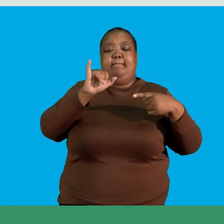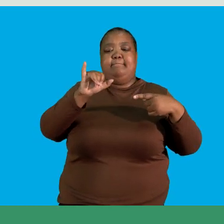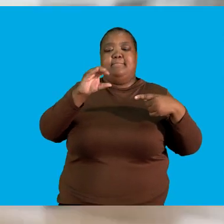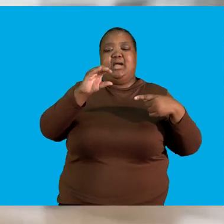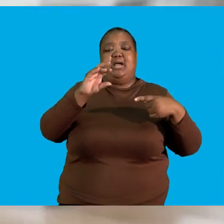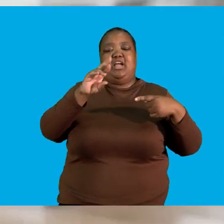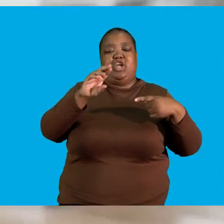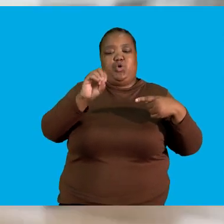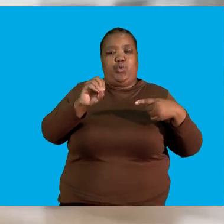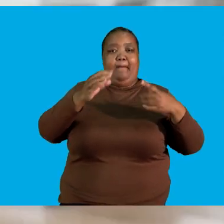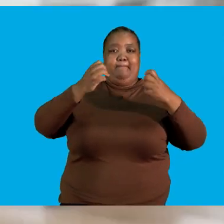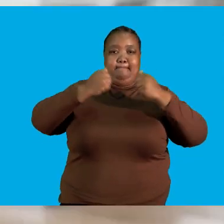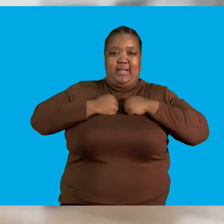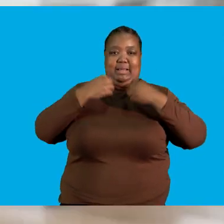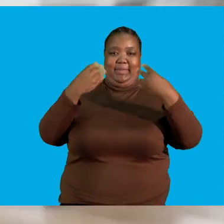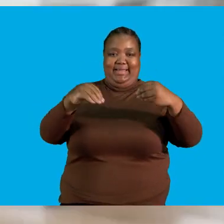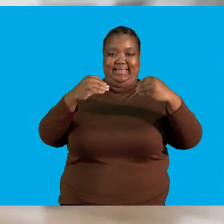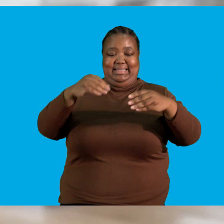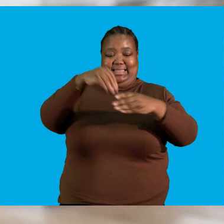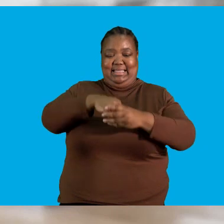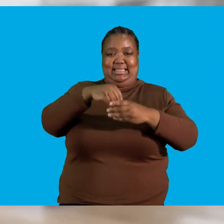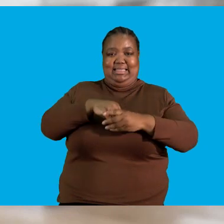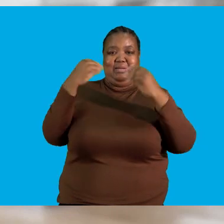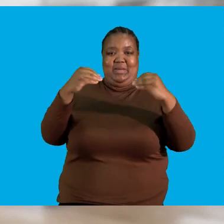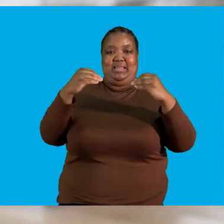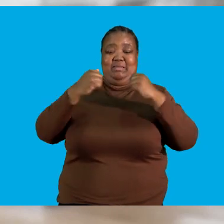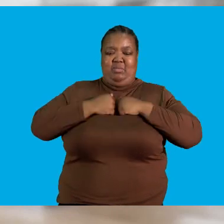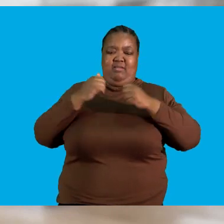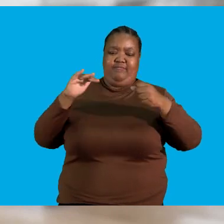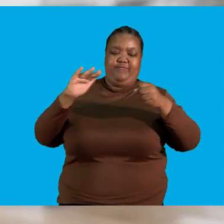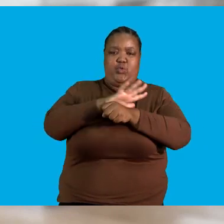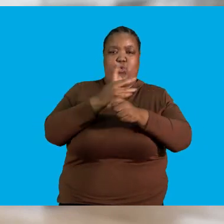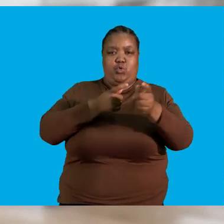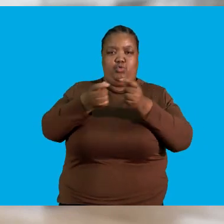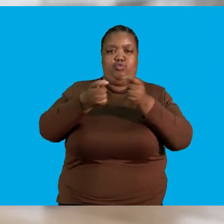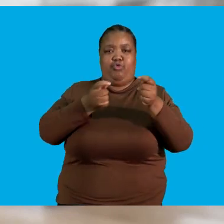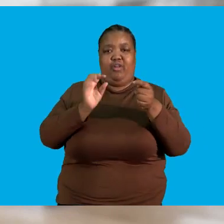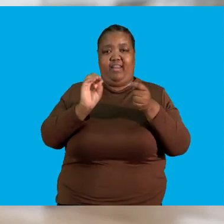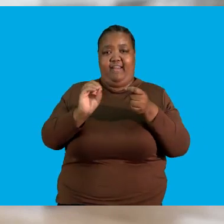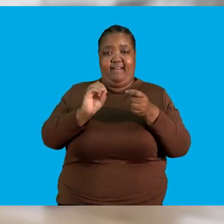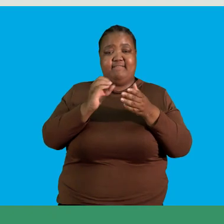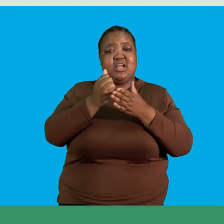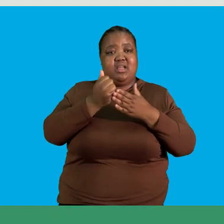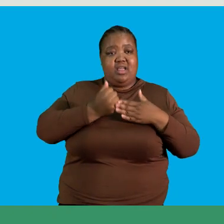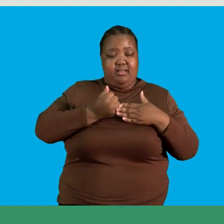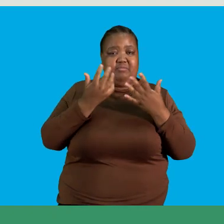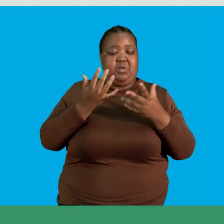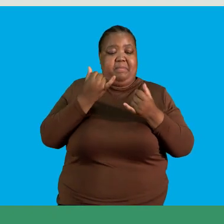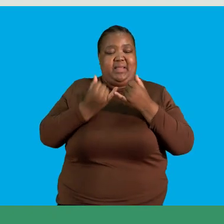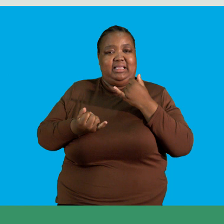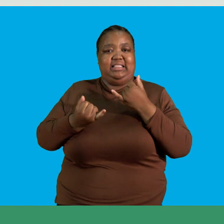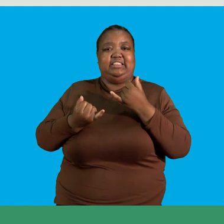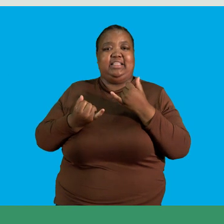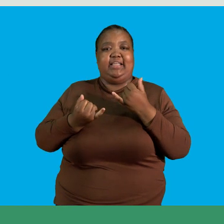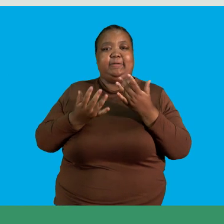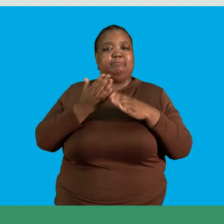business, inside my business, and I have full control. Now, this will help you to avoid this